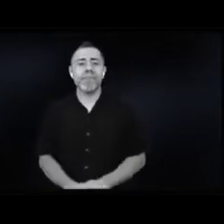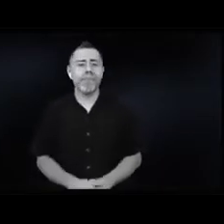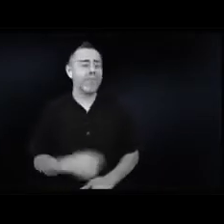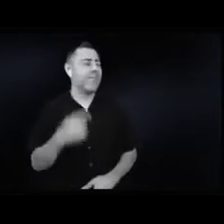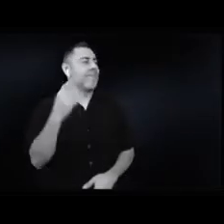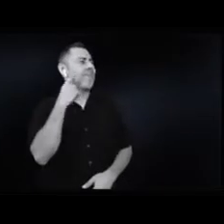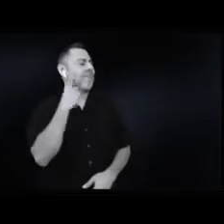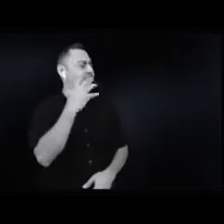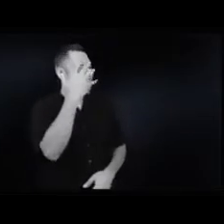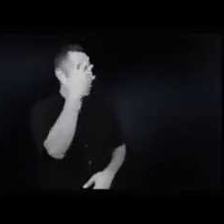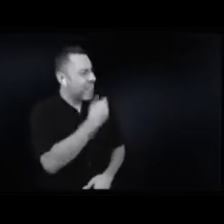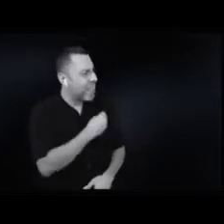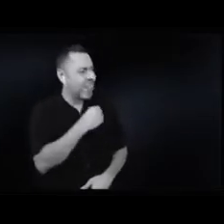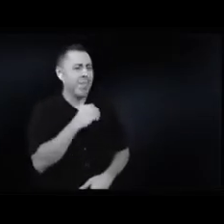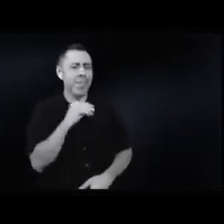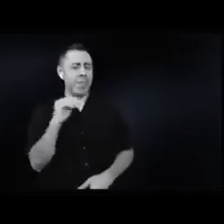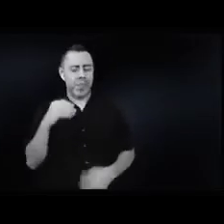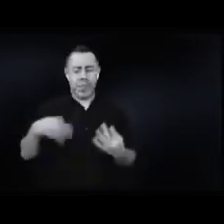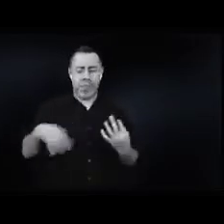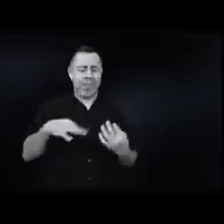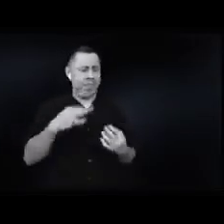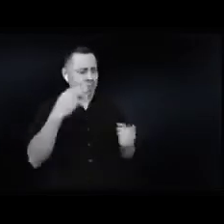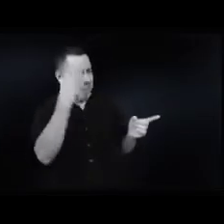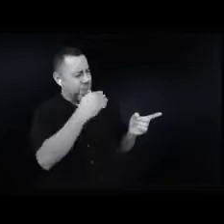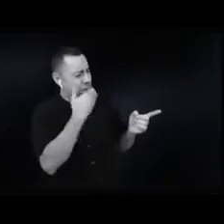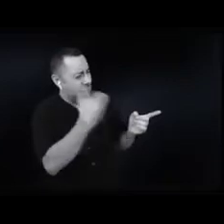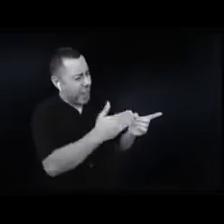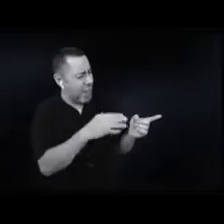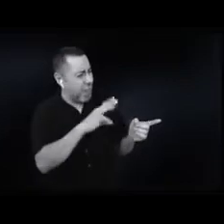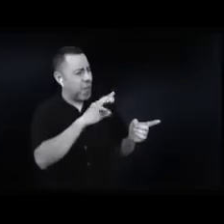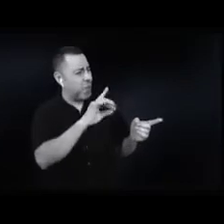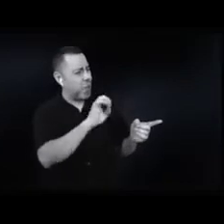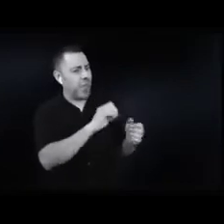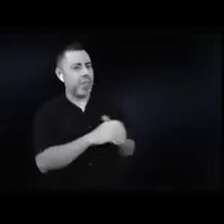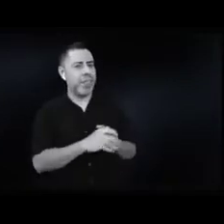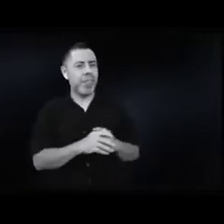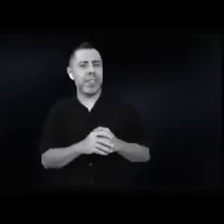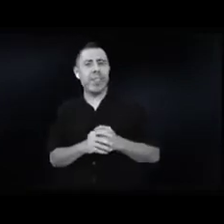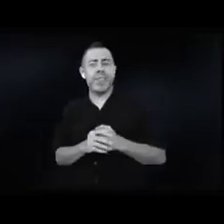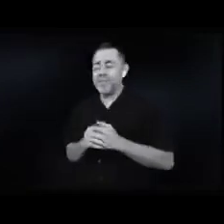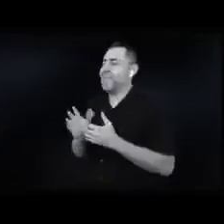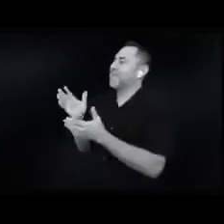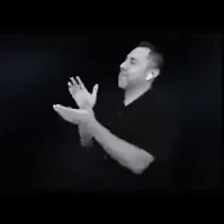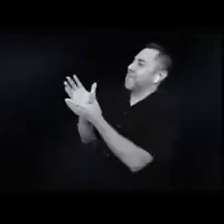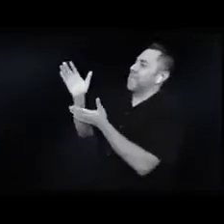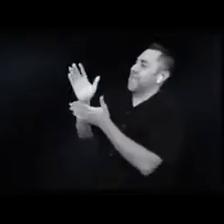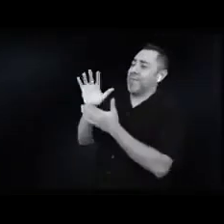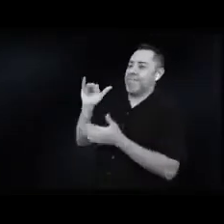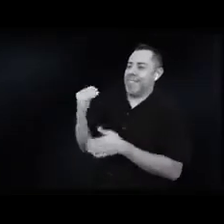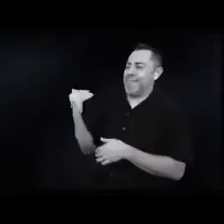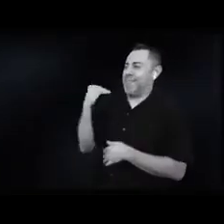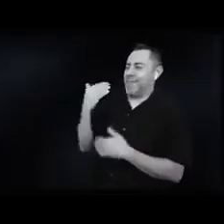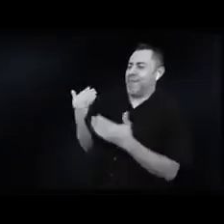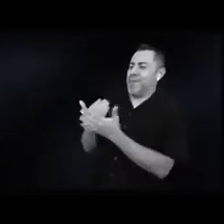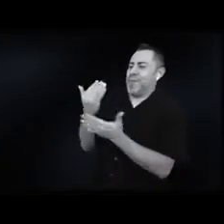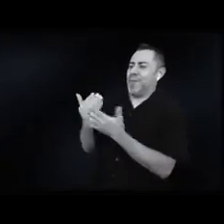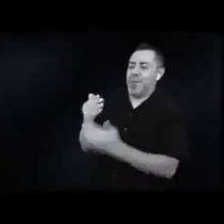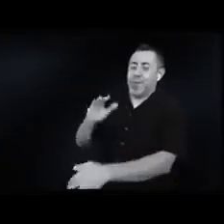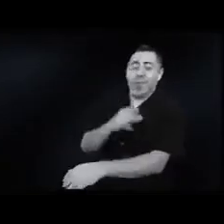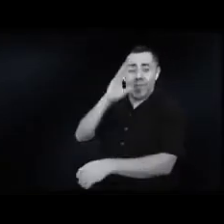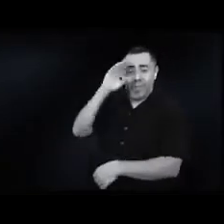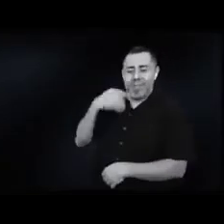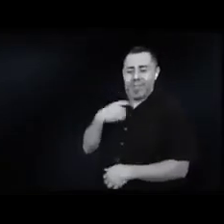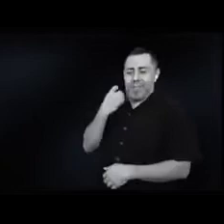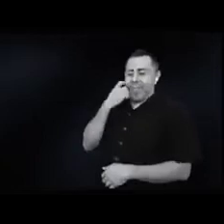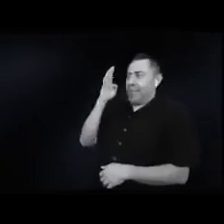Beautiful. Thank you, Wade. All right, new song, so I'm kind of making it up as I go,